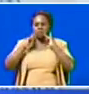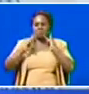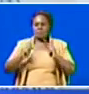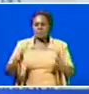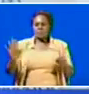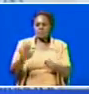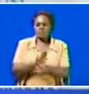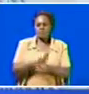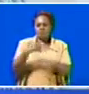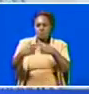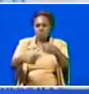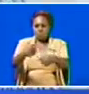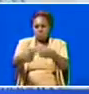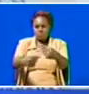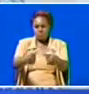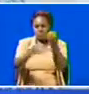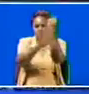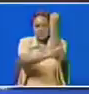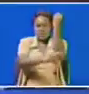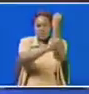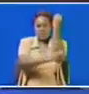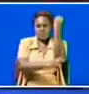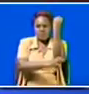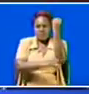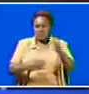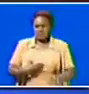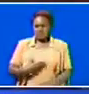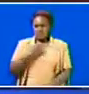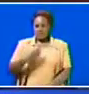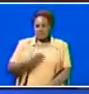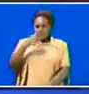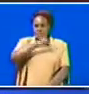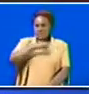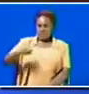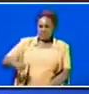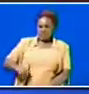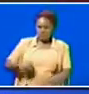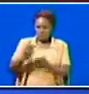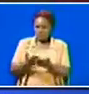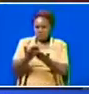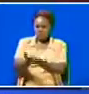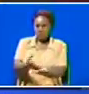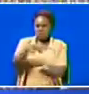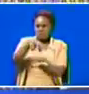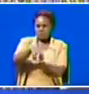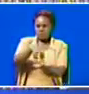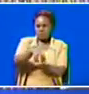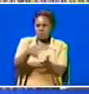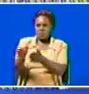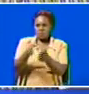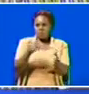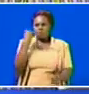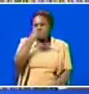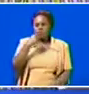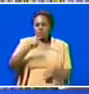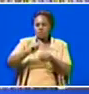peaceful, prosperous country. The visit by the Baringo senator providing a platform for Governor Joho to change